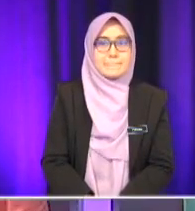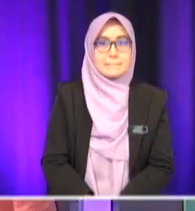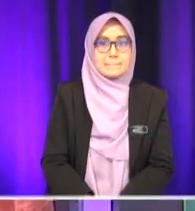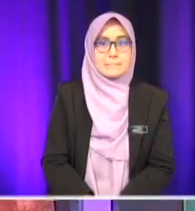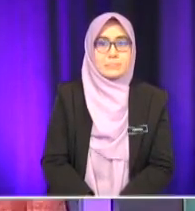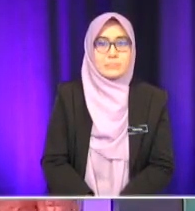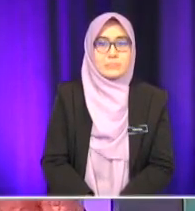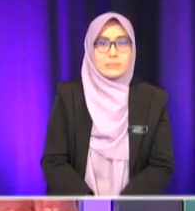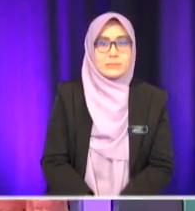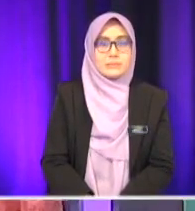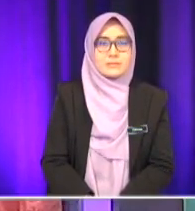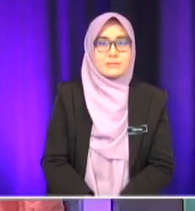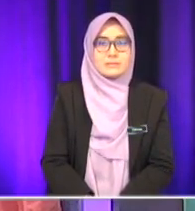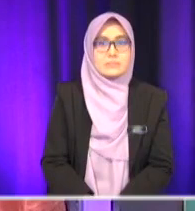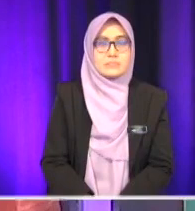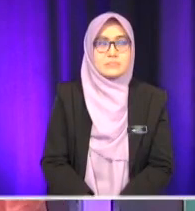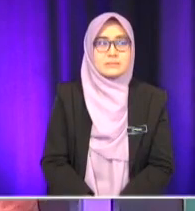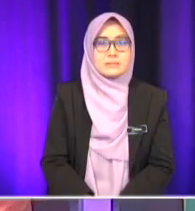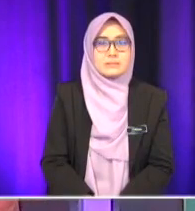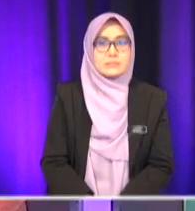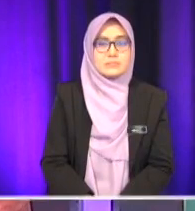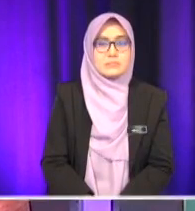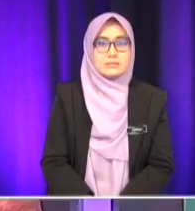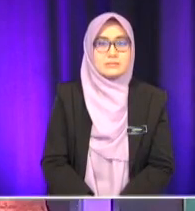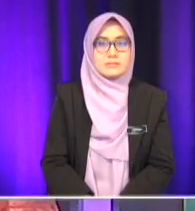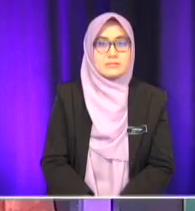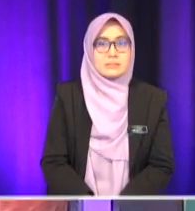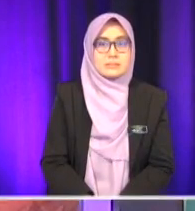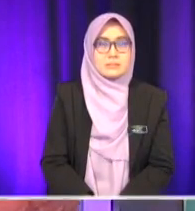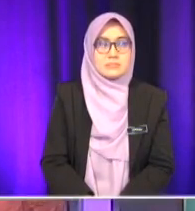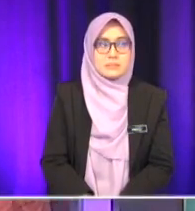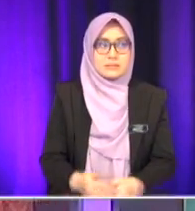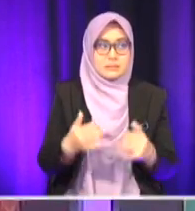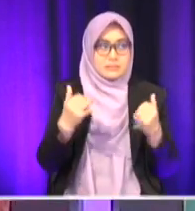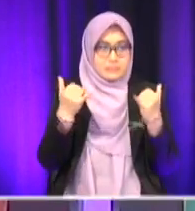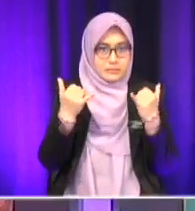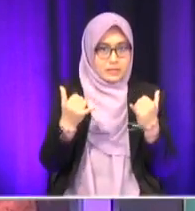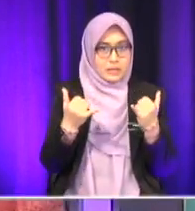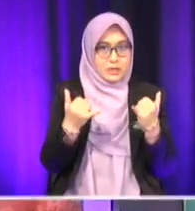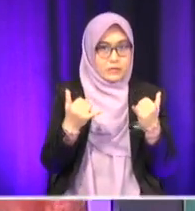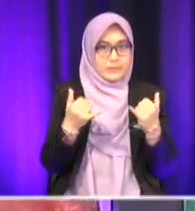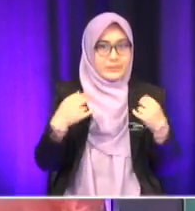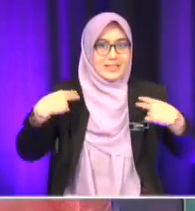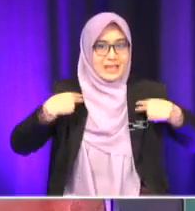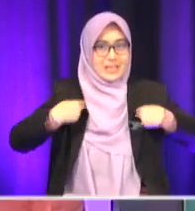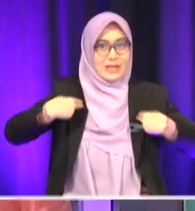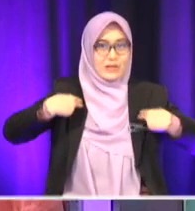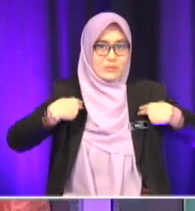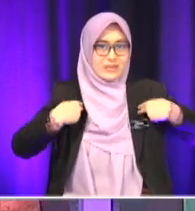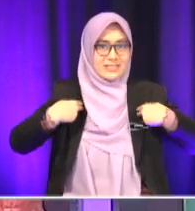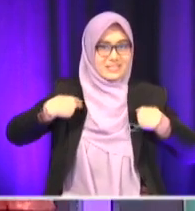bigger. So about this animal, the